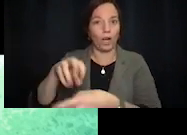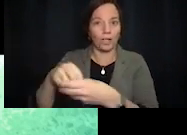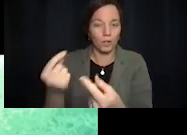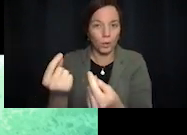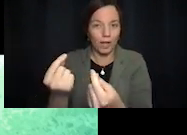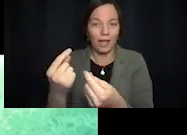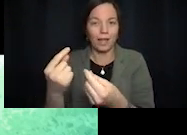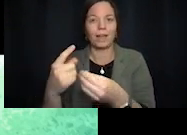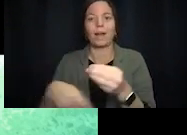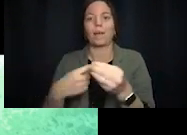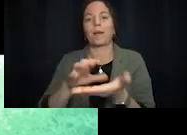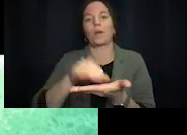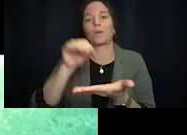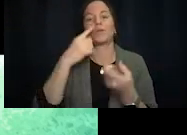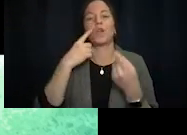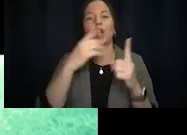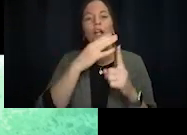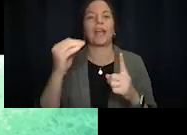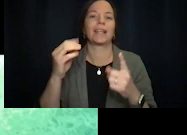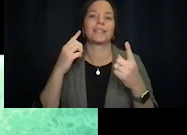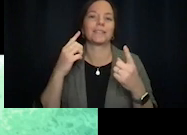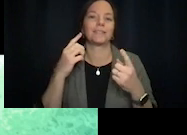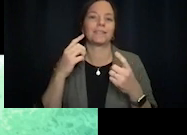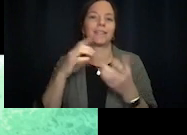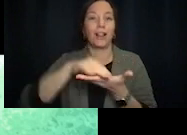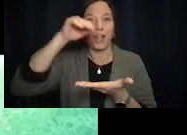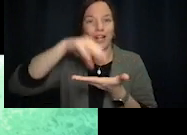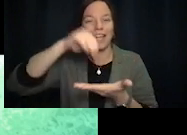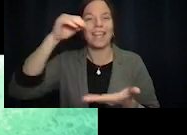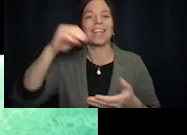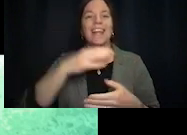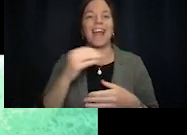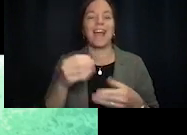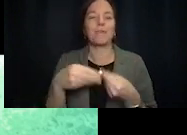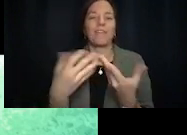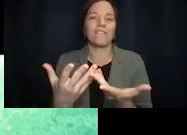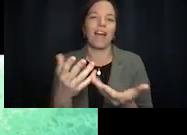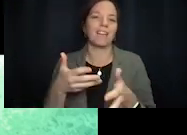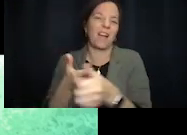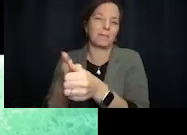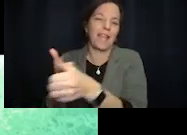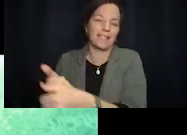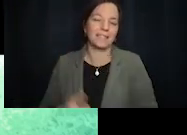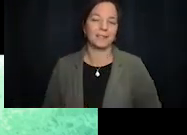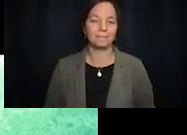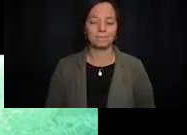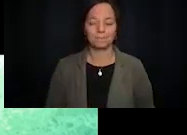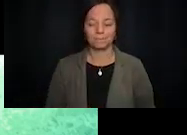around student learning and success, and provide you guys with some updates.